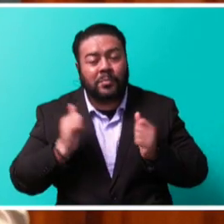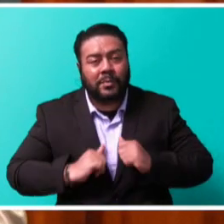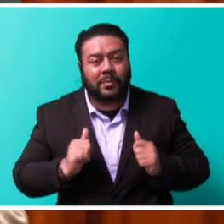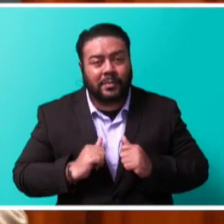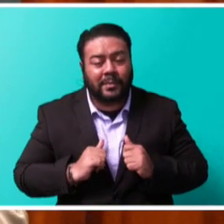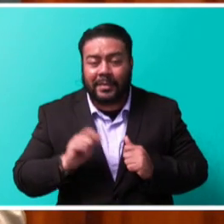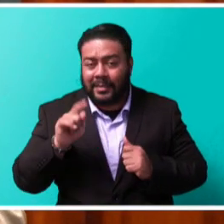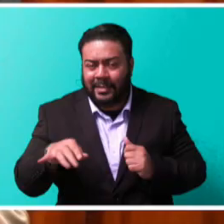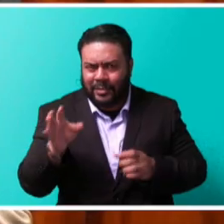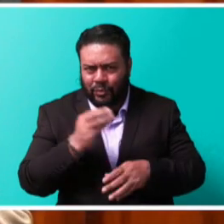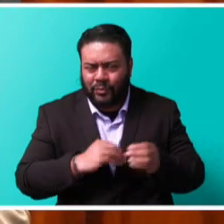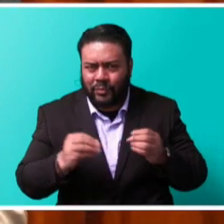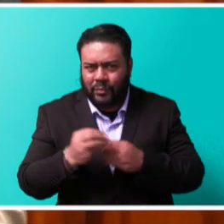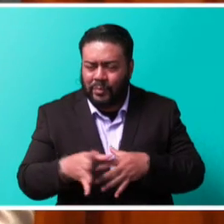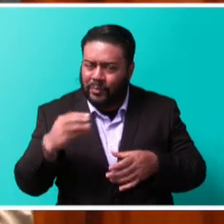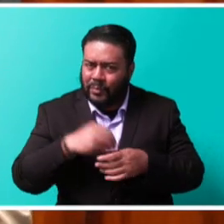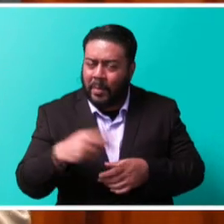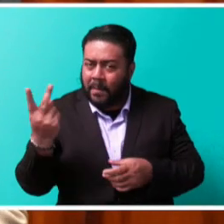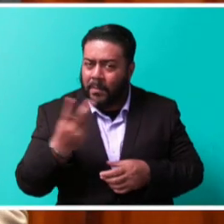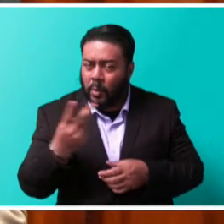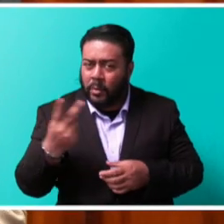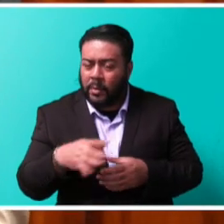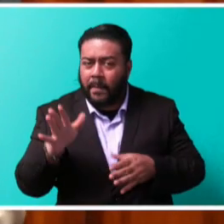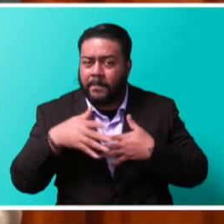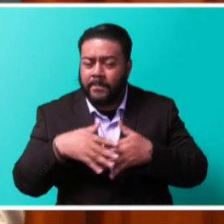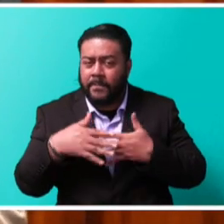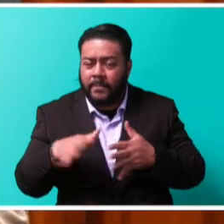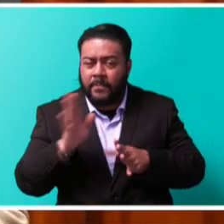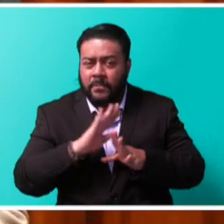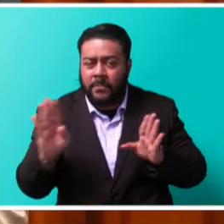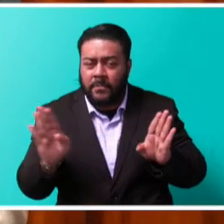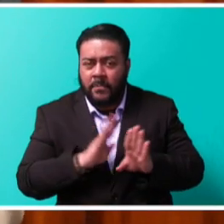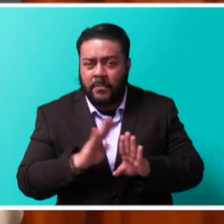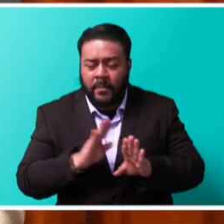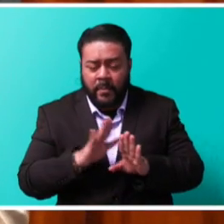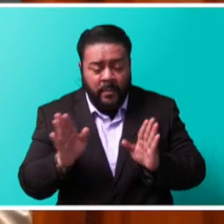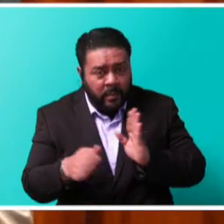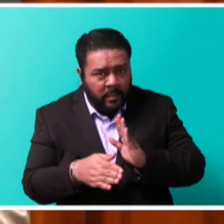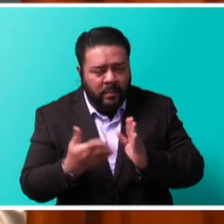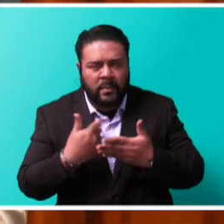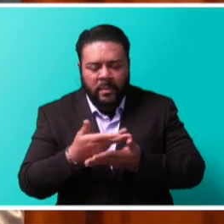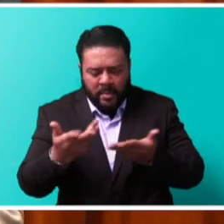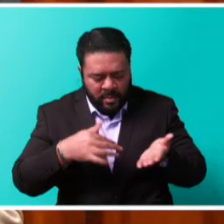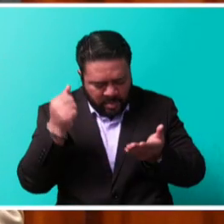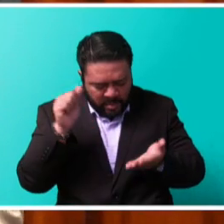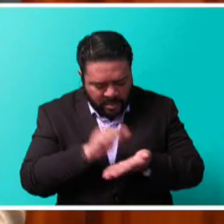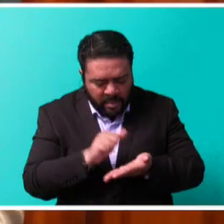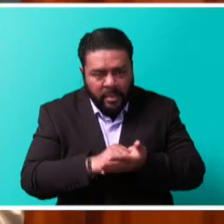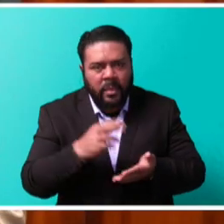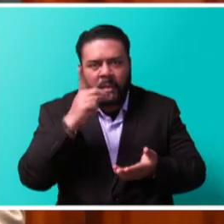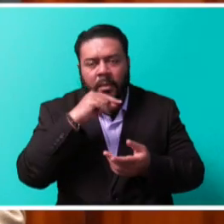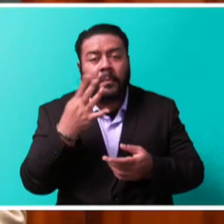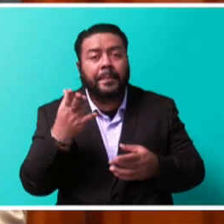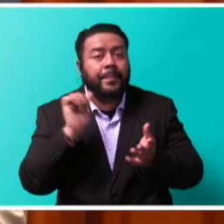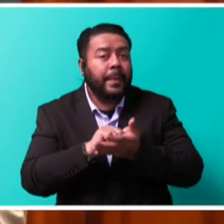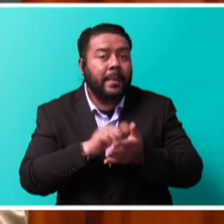These officers will operate within both the public and private sectors and will be responsible for ensuring that forestry activities are